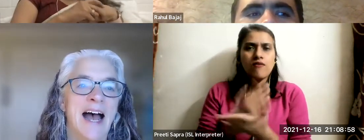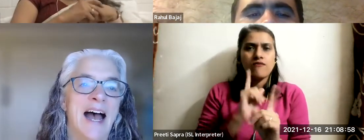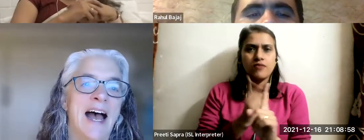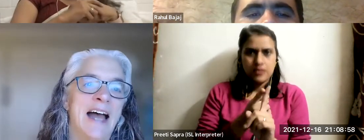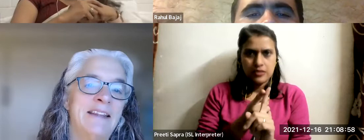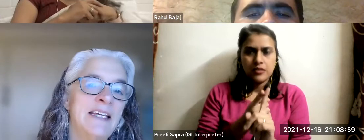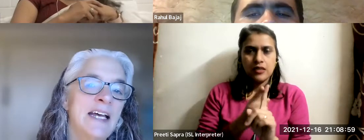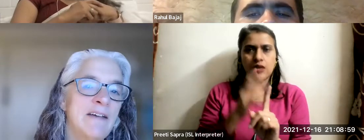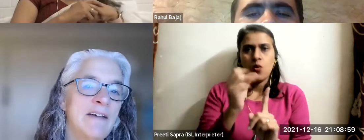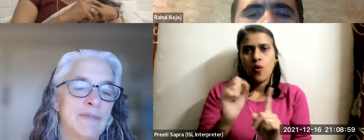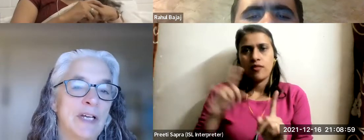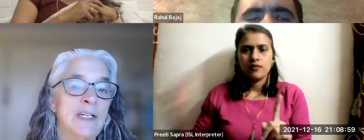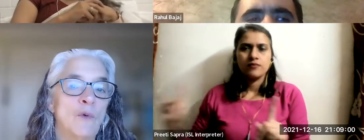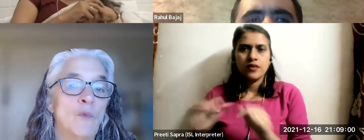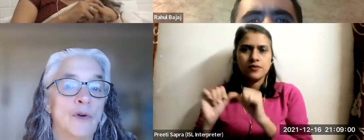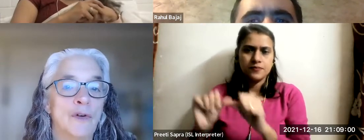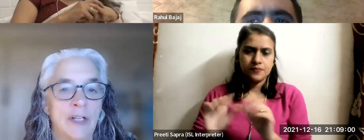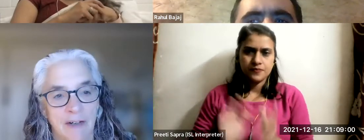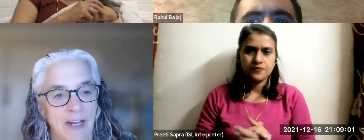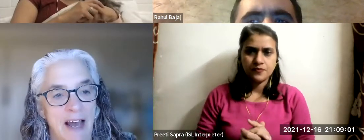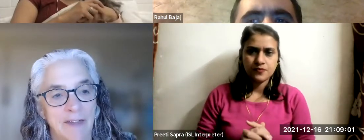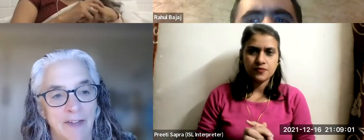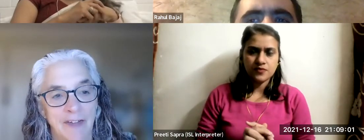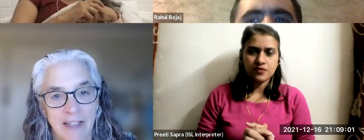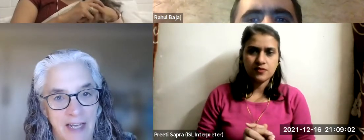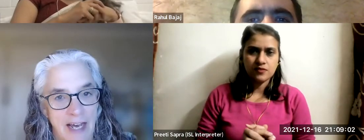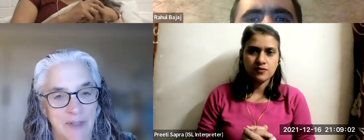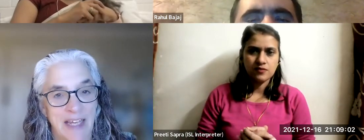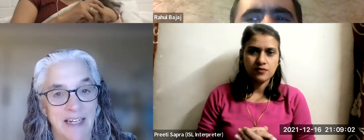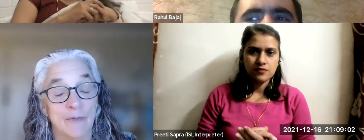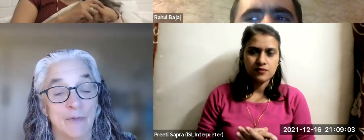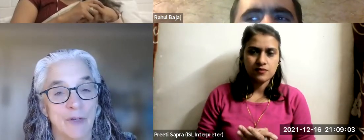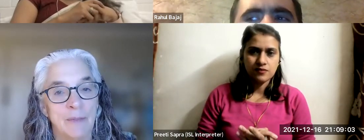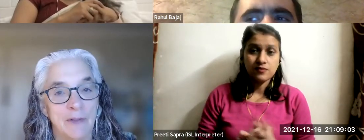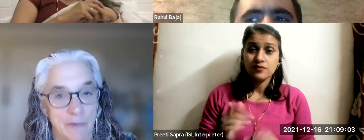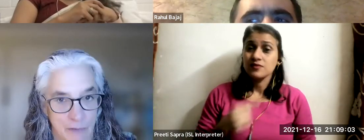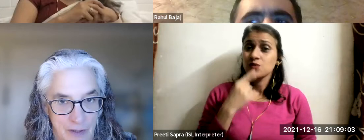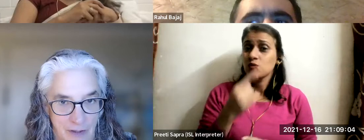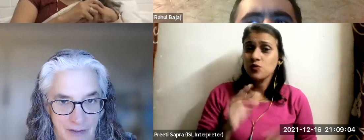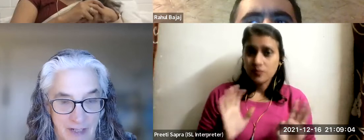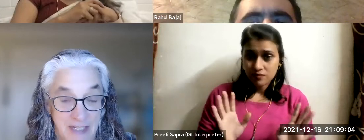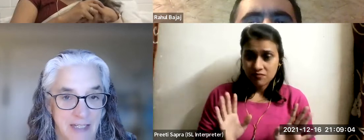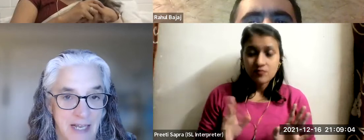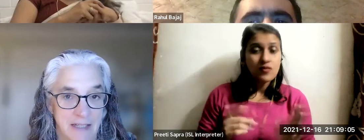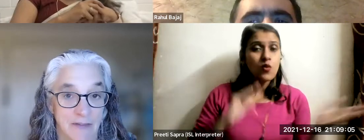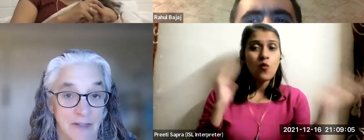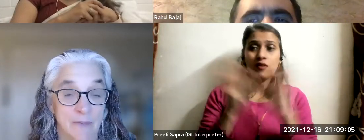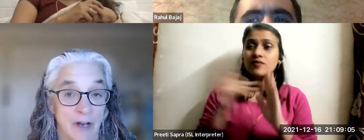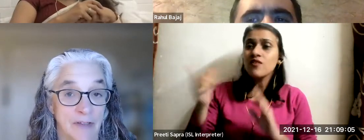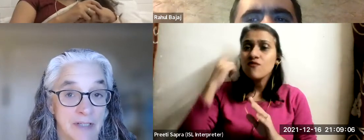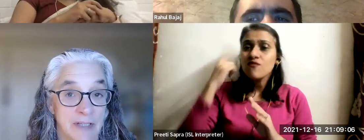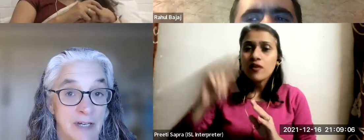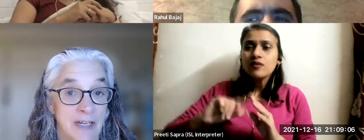own? Yeah, I think I have to bring in a word here that I haven't said yet, but that has really been crucial to the success of